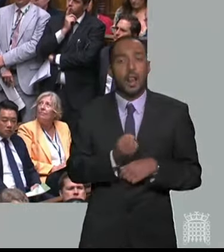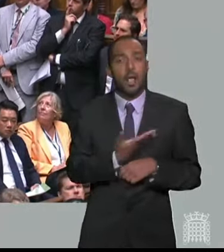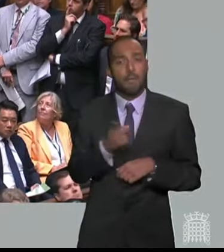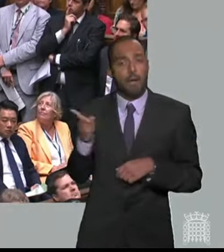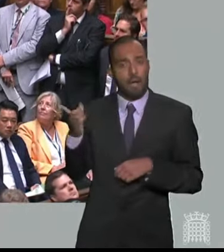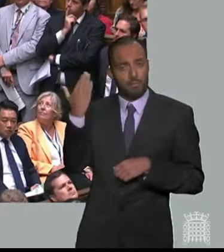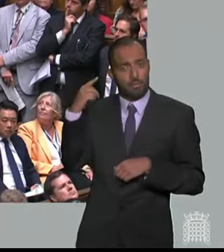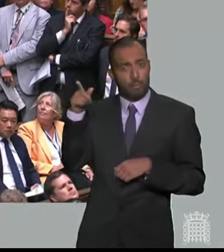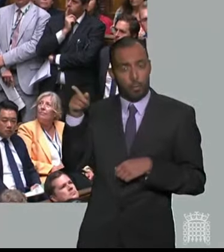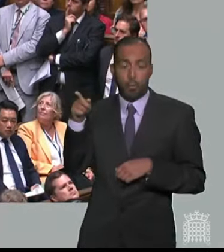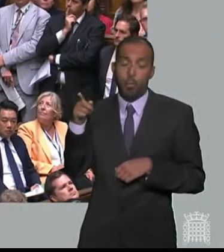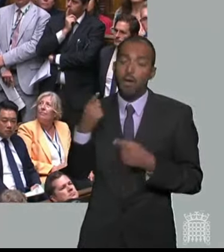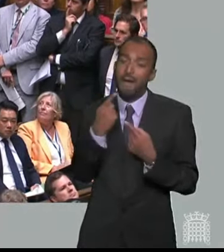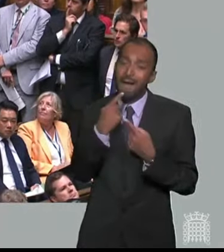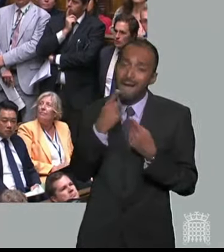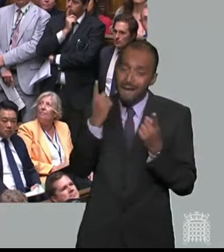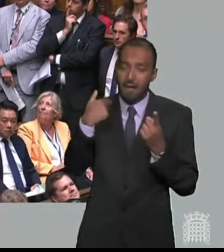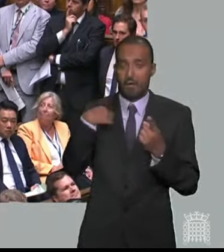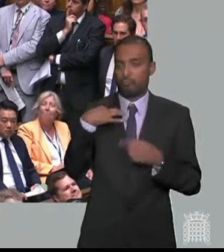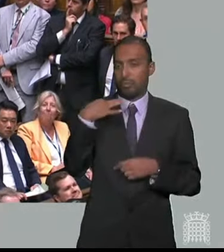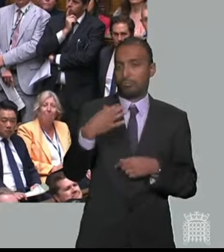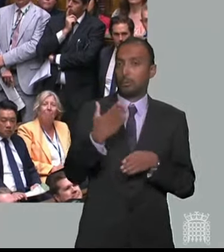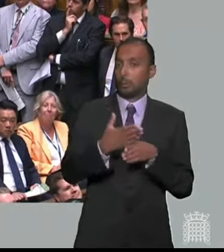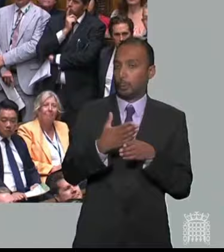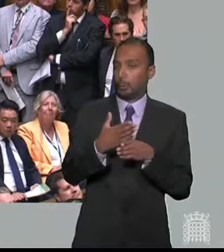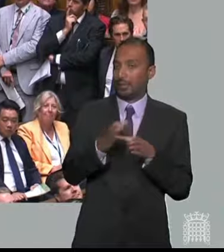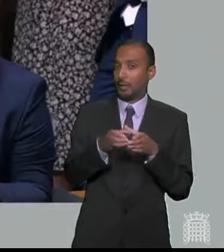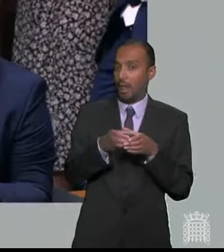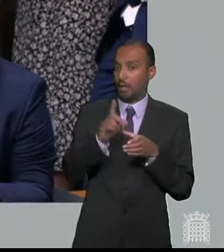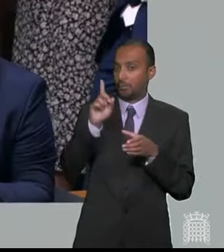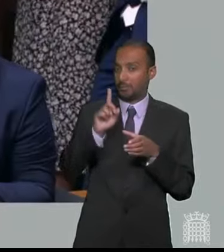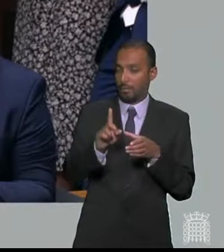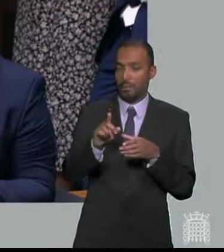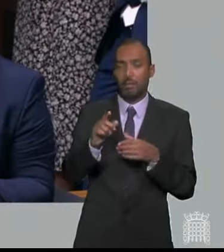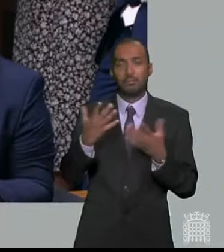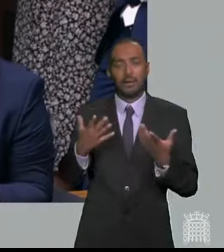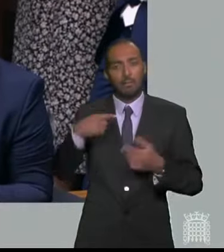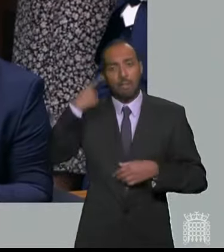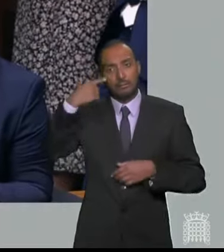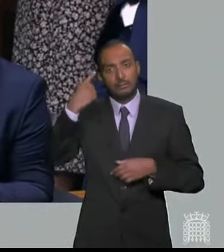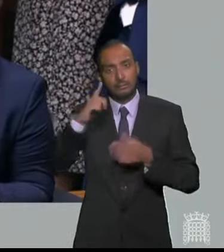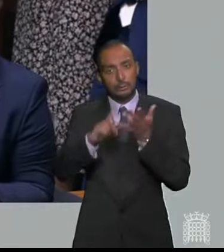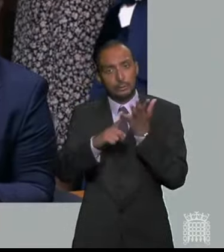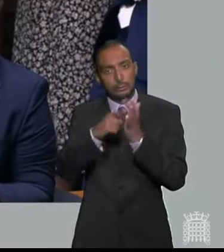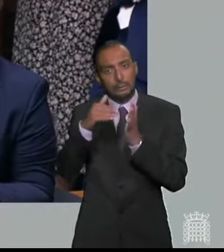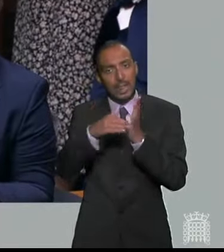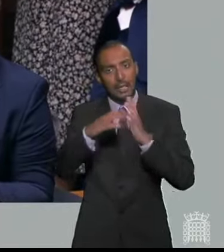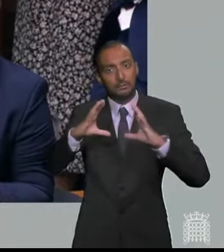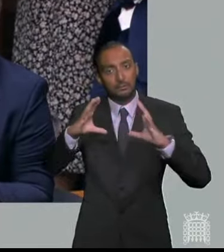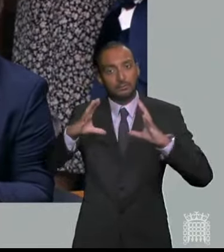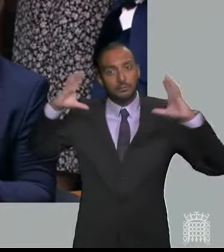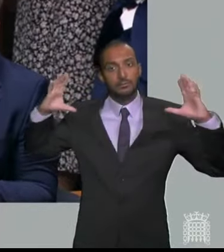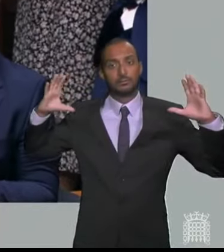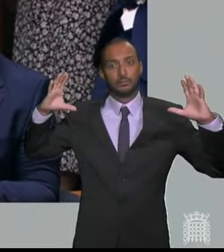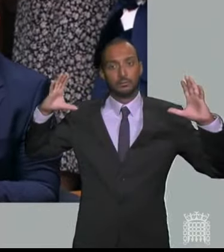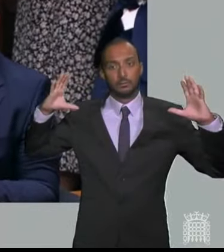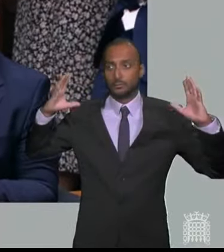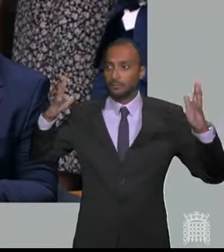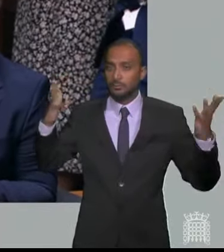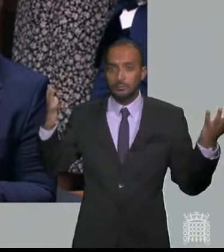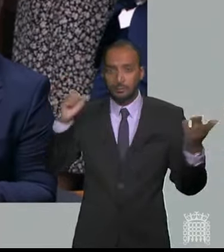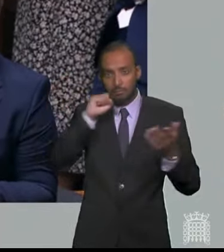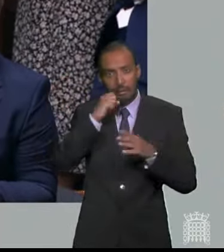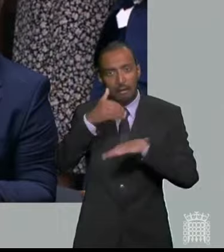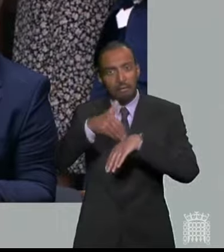represents working-class people. But Labour's ULEZ expansion to Greater London will now hammer millions of working people with bills